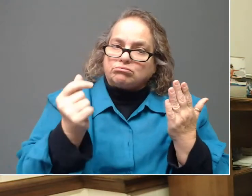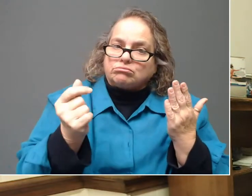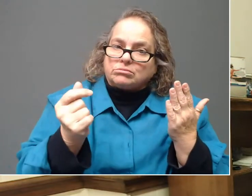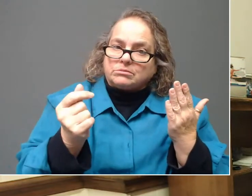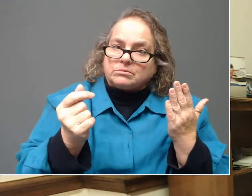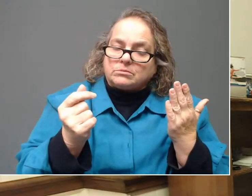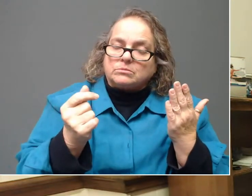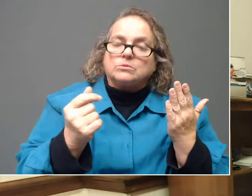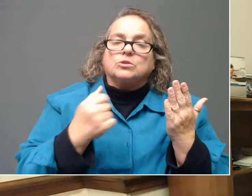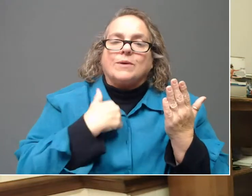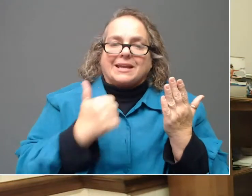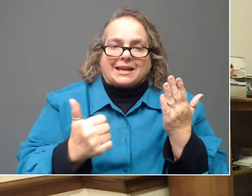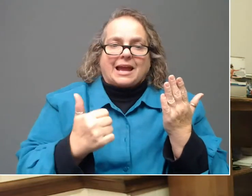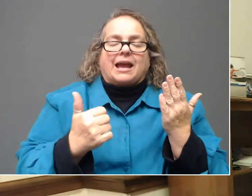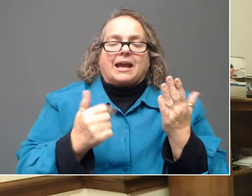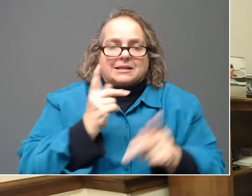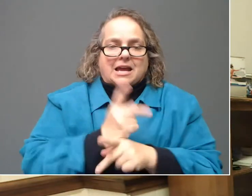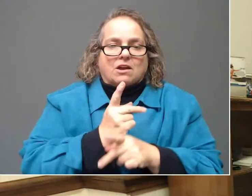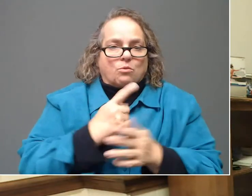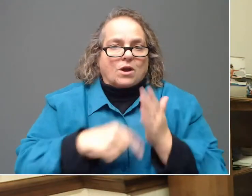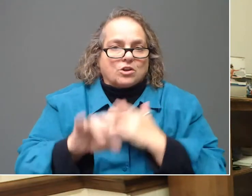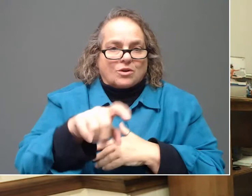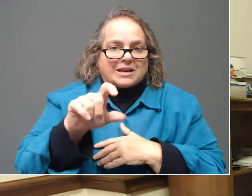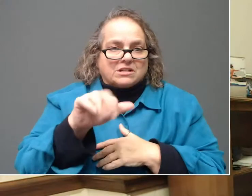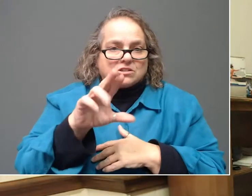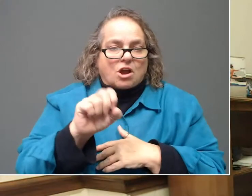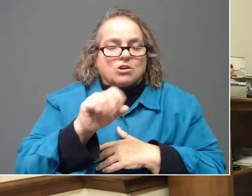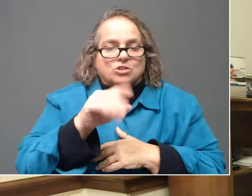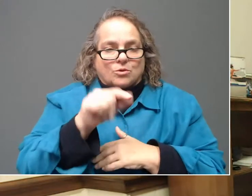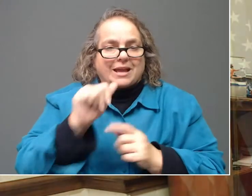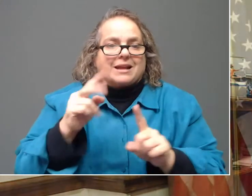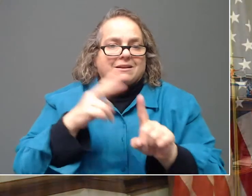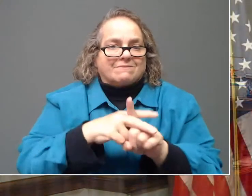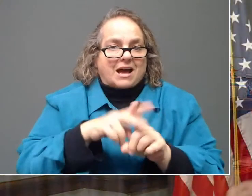you need so that you can make all of your filing deadlines.